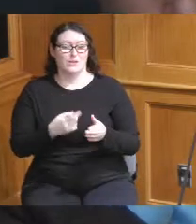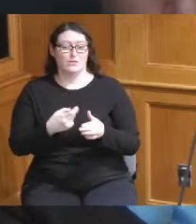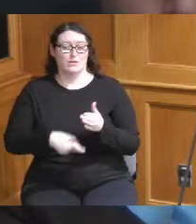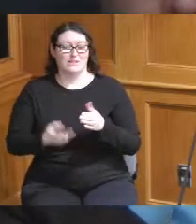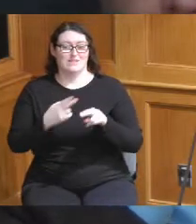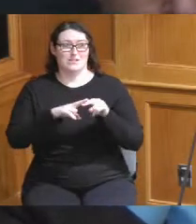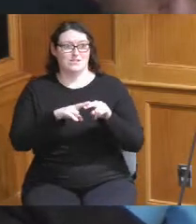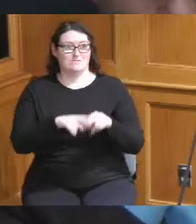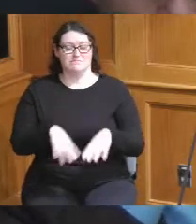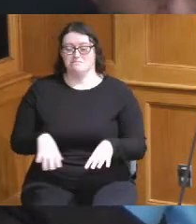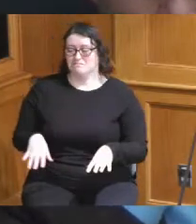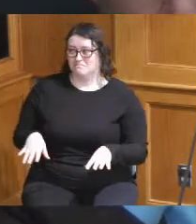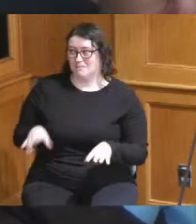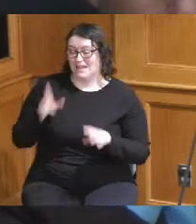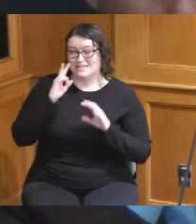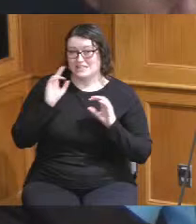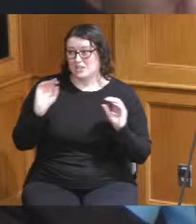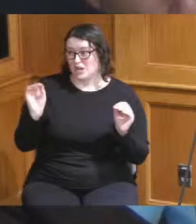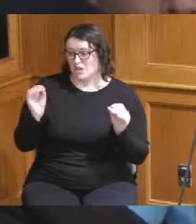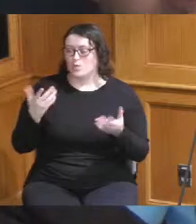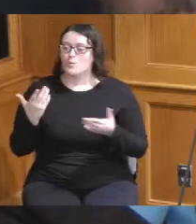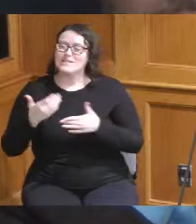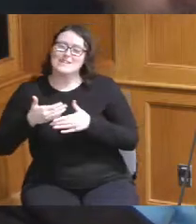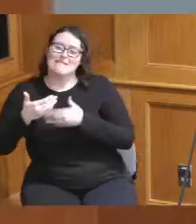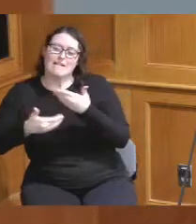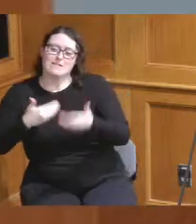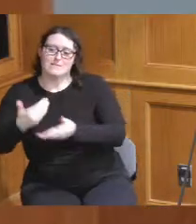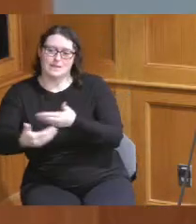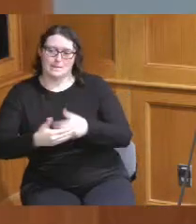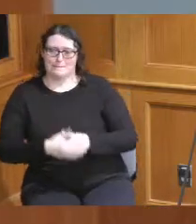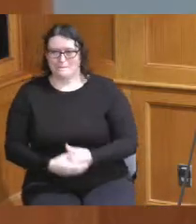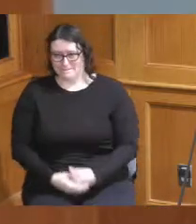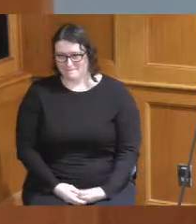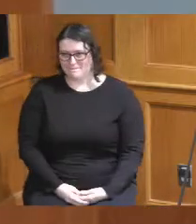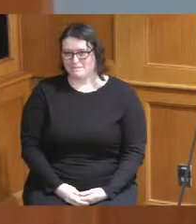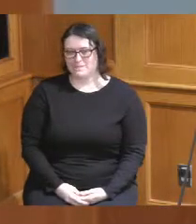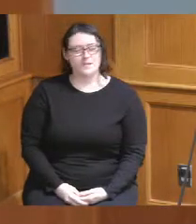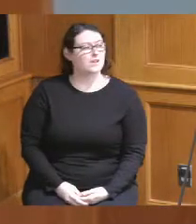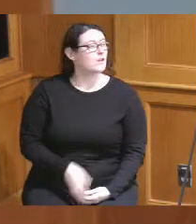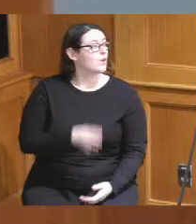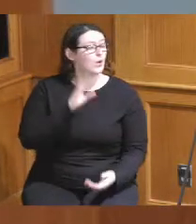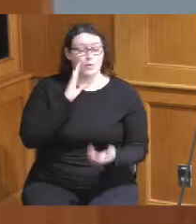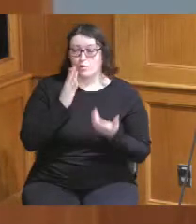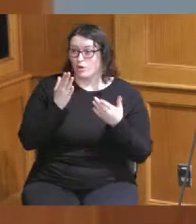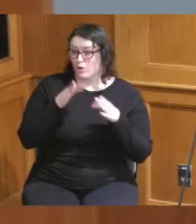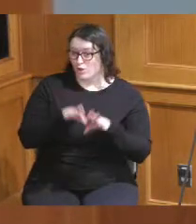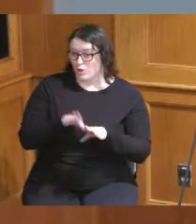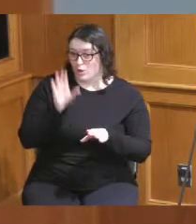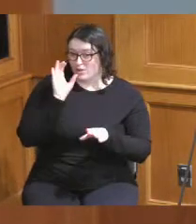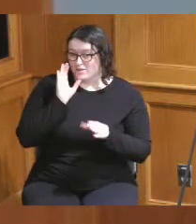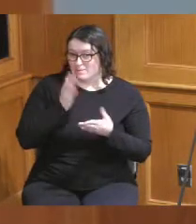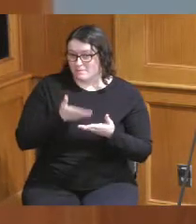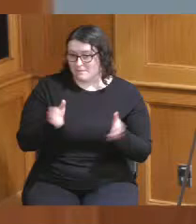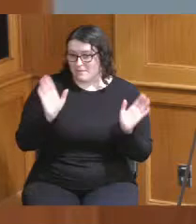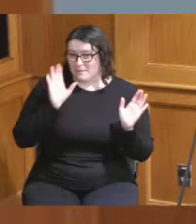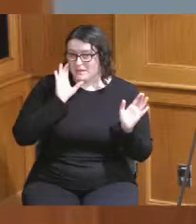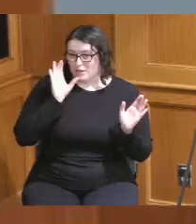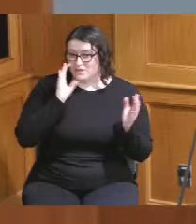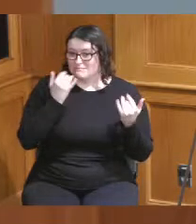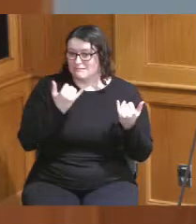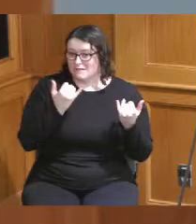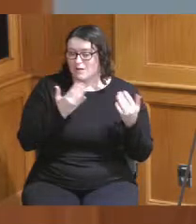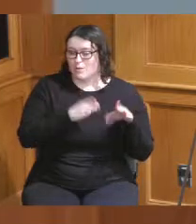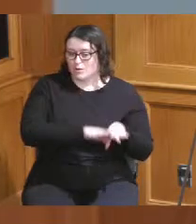Okay, seeing none, please tell us what our next steps are. You would close the public hearing today. I have